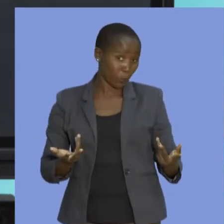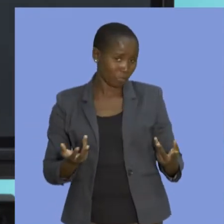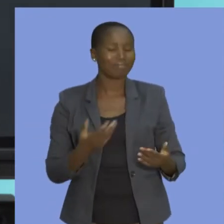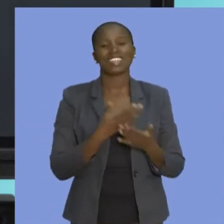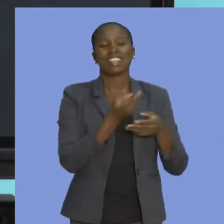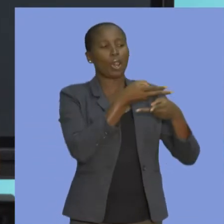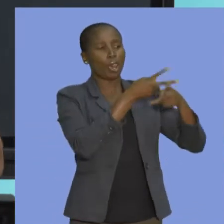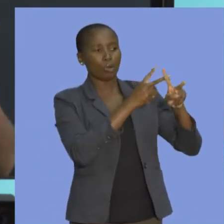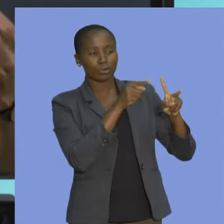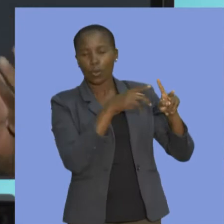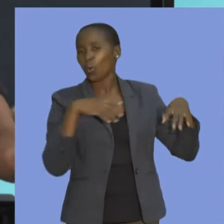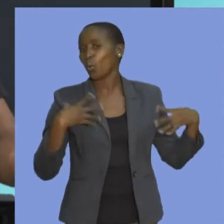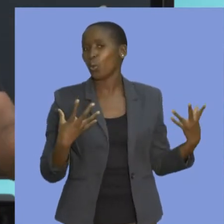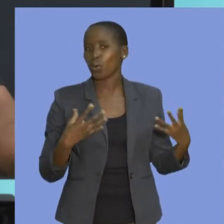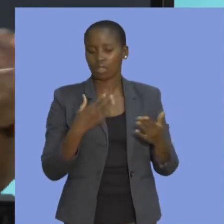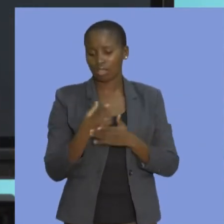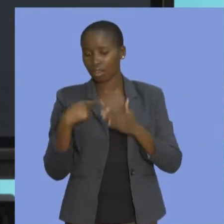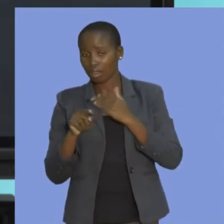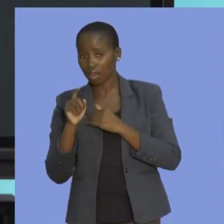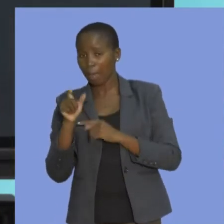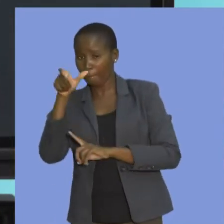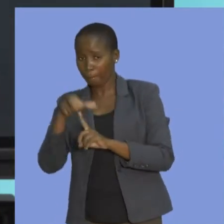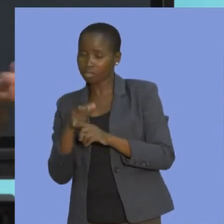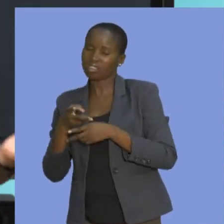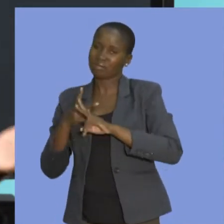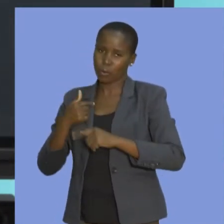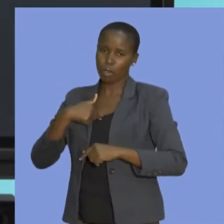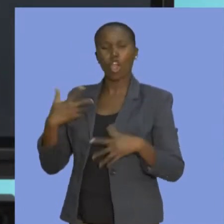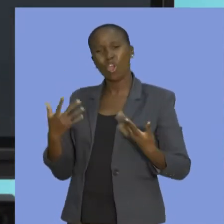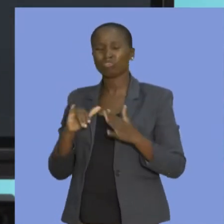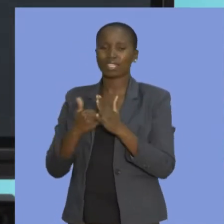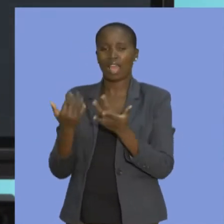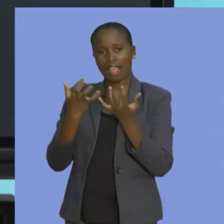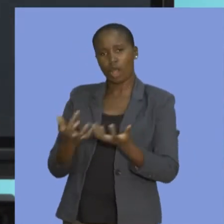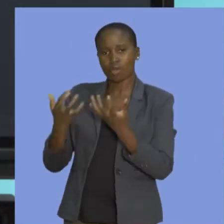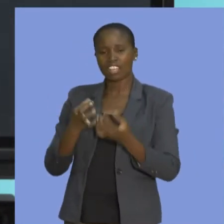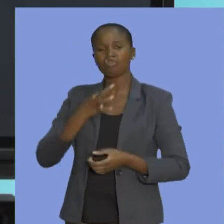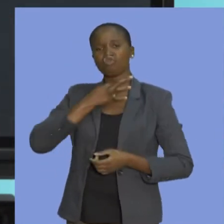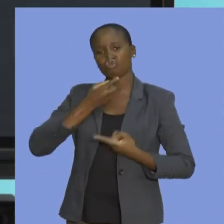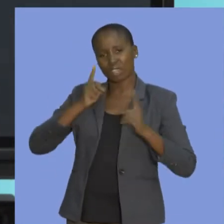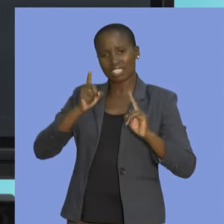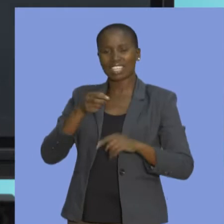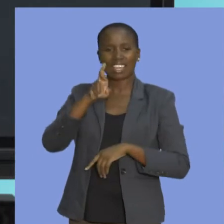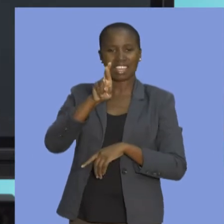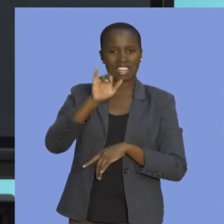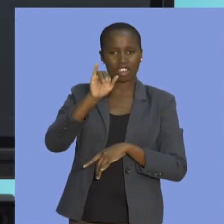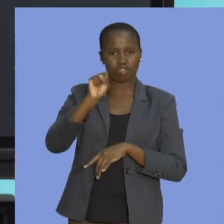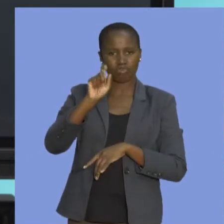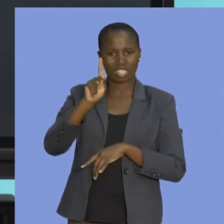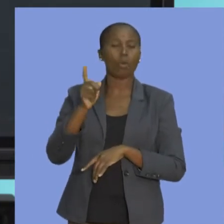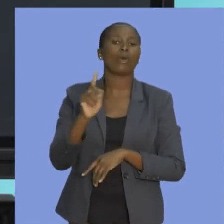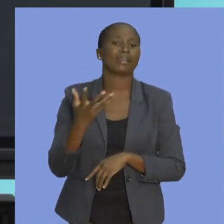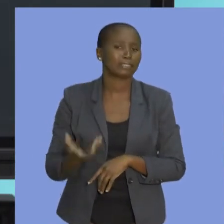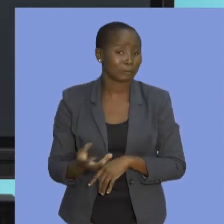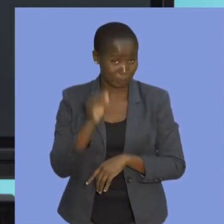individual person, or just calculating a risk also. Okay, fantastic. I hope this